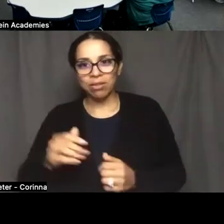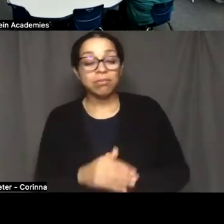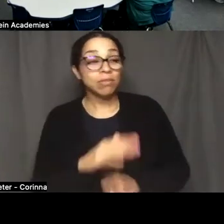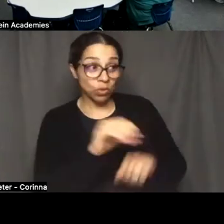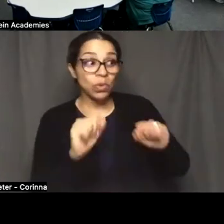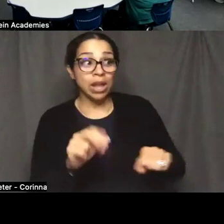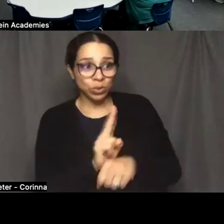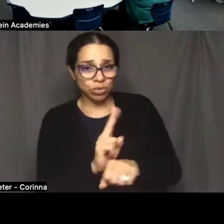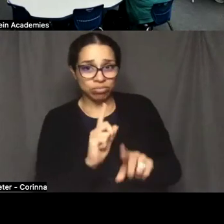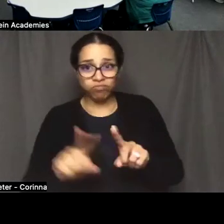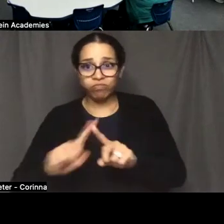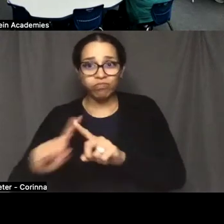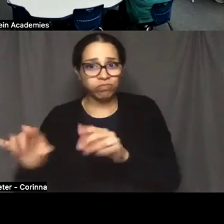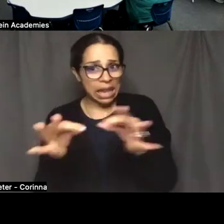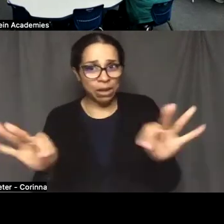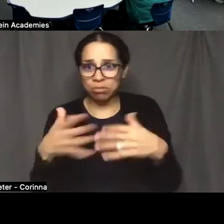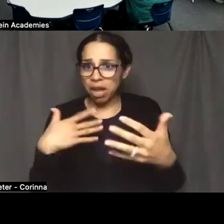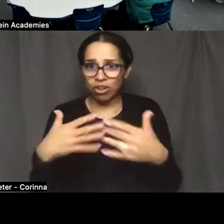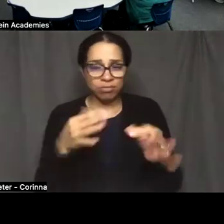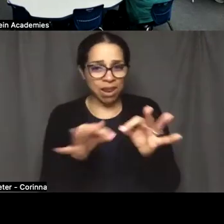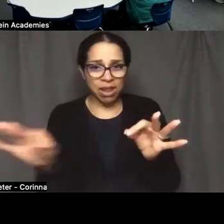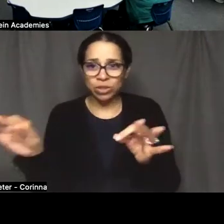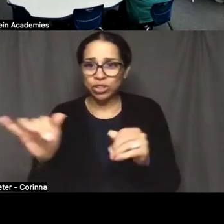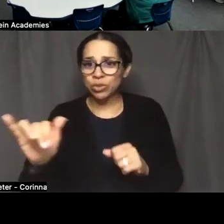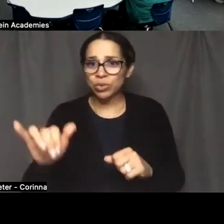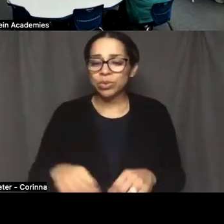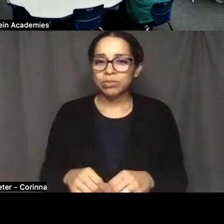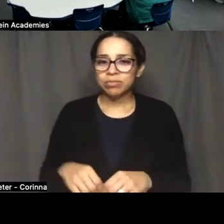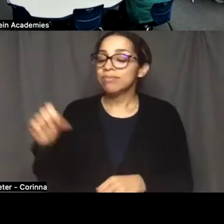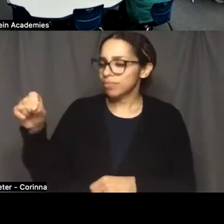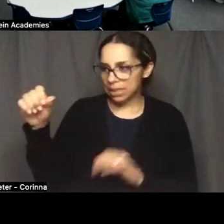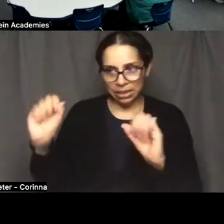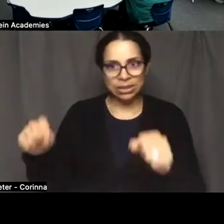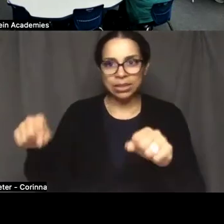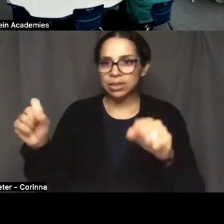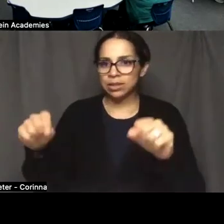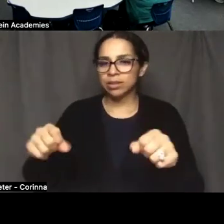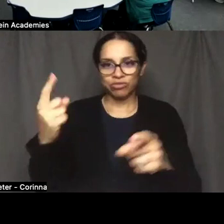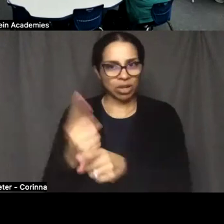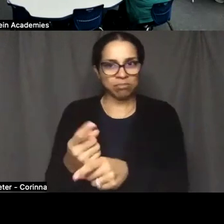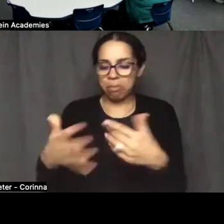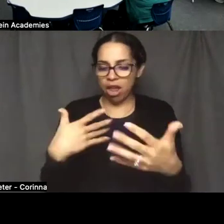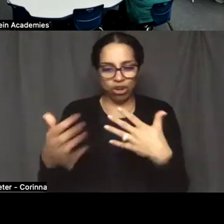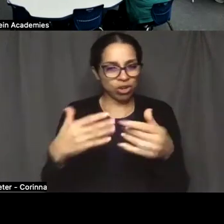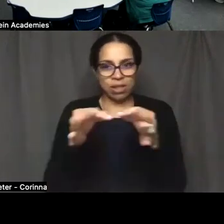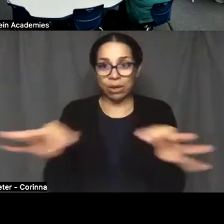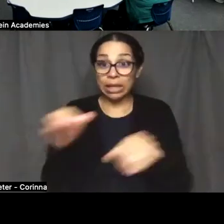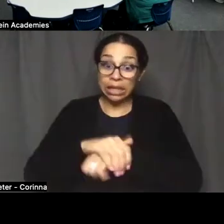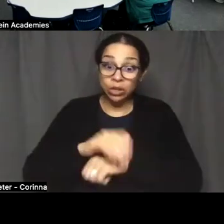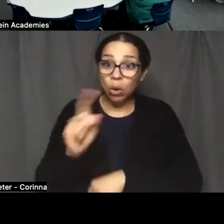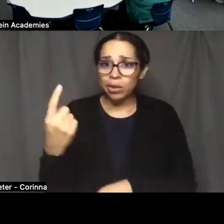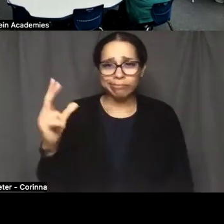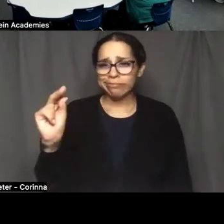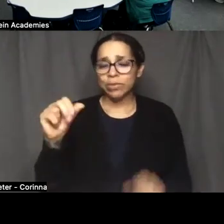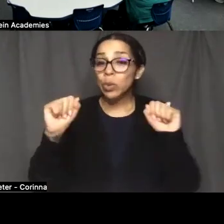Spanish, absolutely. Absolutely. It's simple to do it in other languages too. Yeah, any language doesn't even matter. You can even do made up